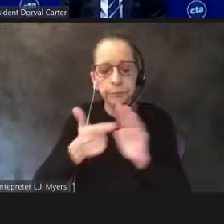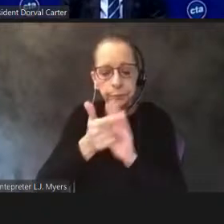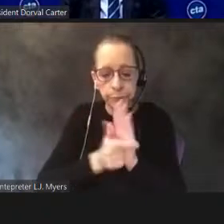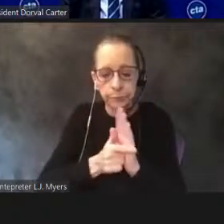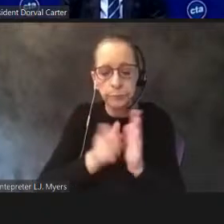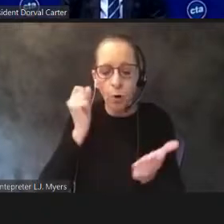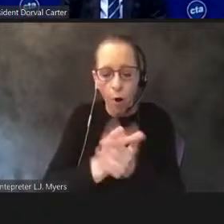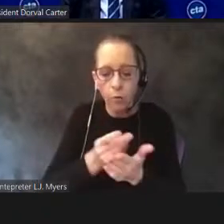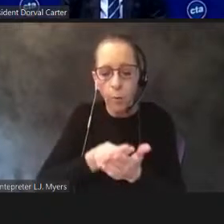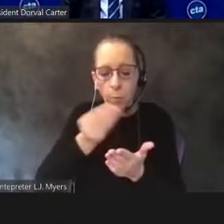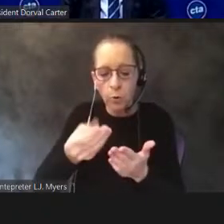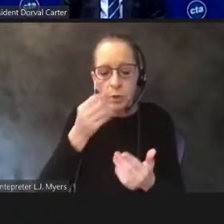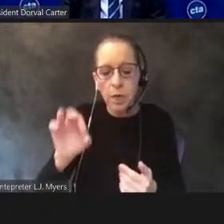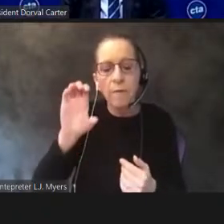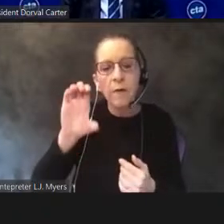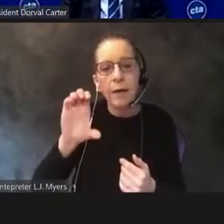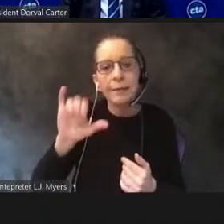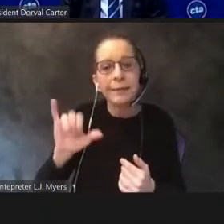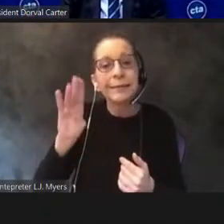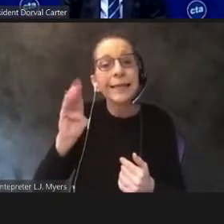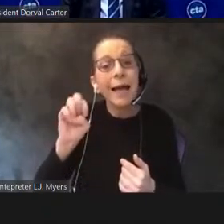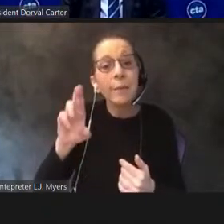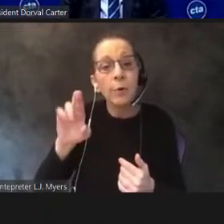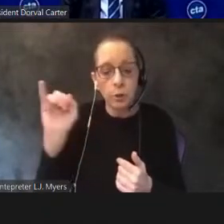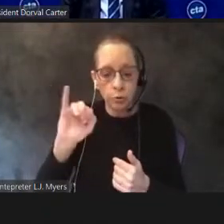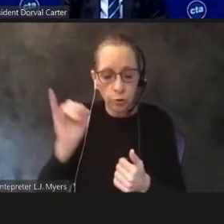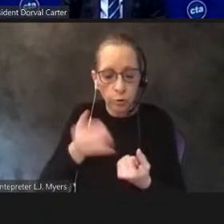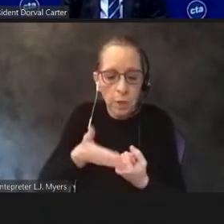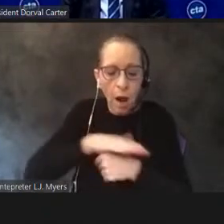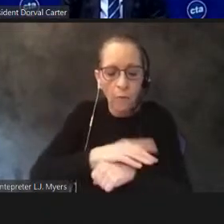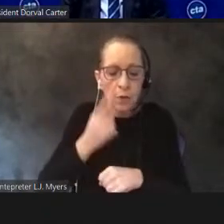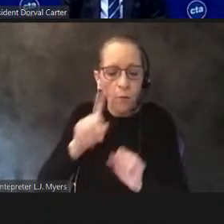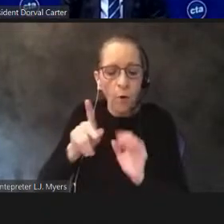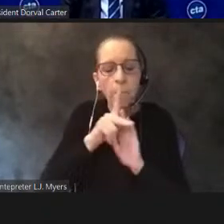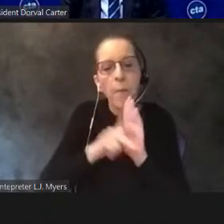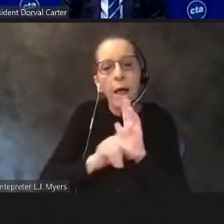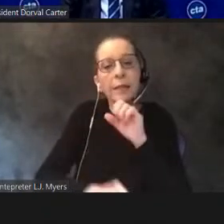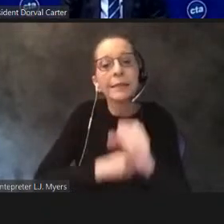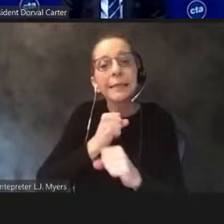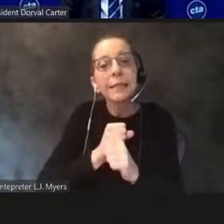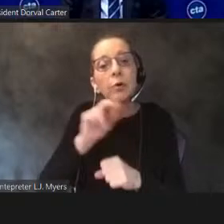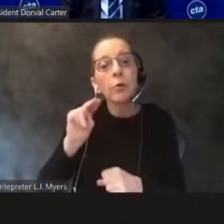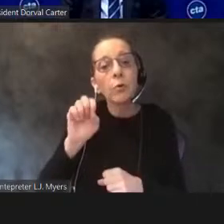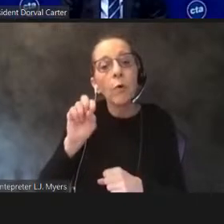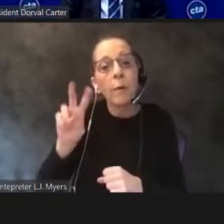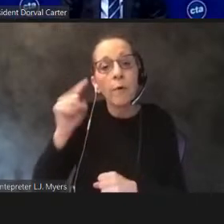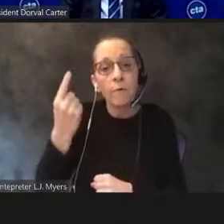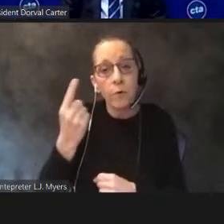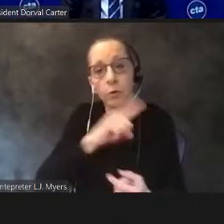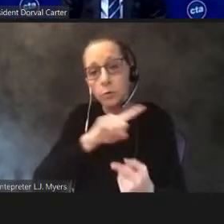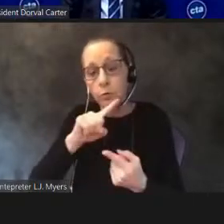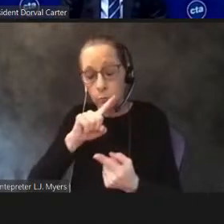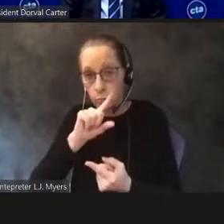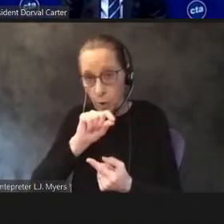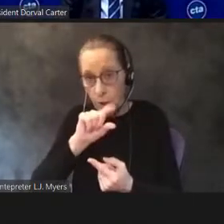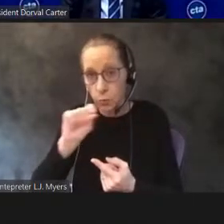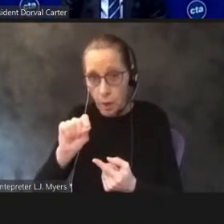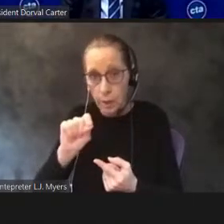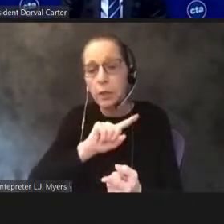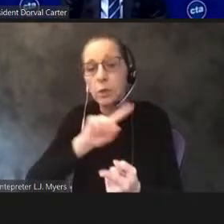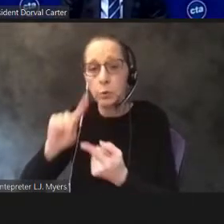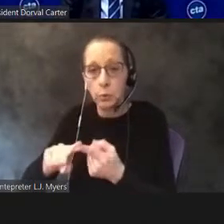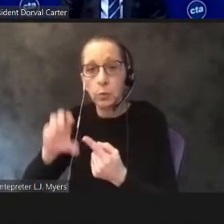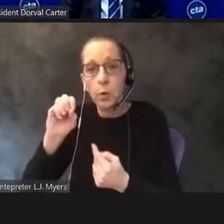the purchase of cyber insurance coverage for policy year November 1st, 2020